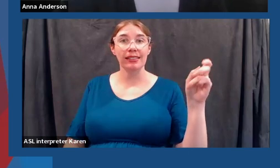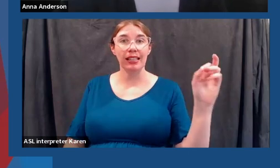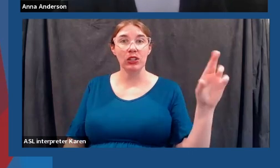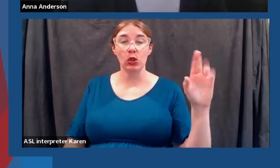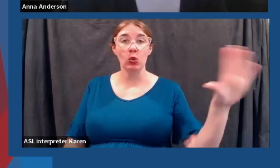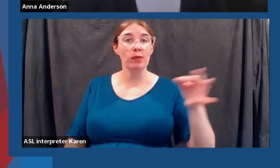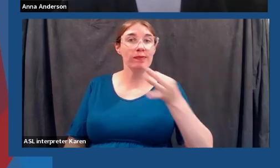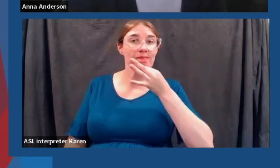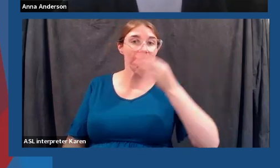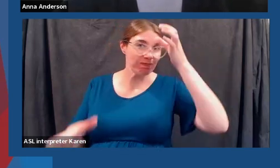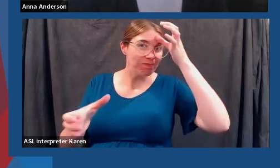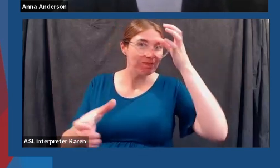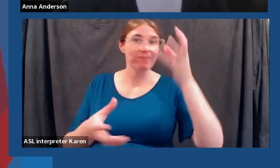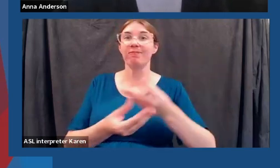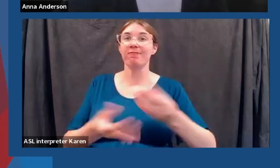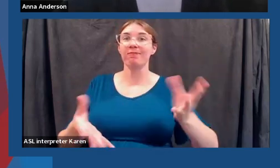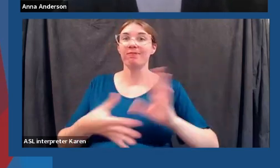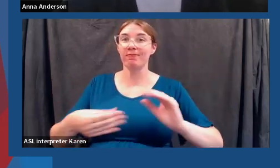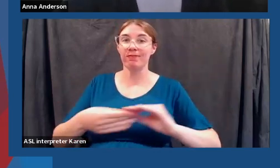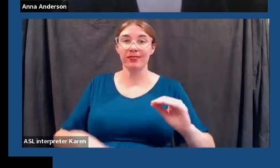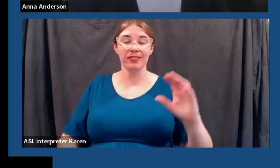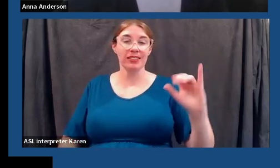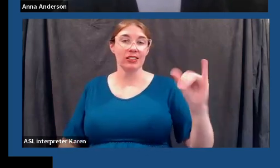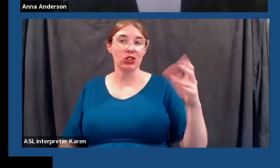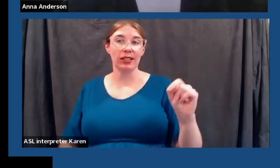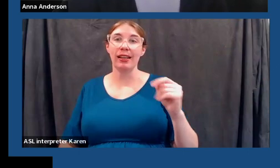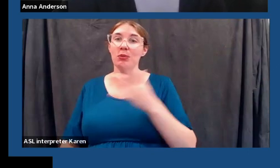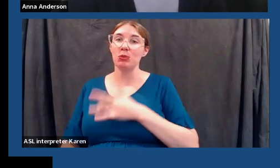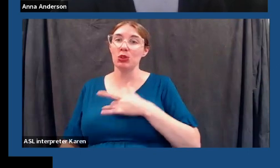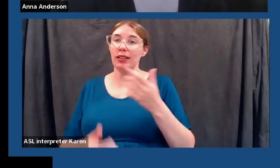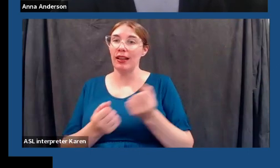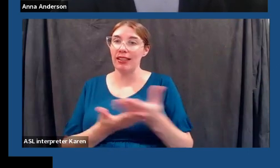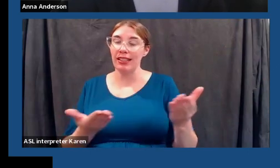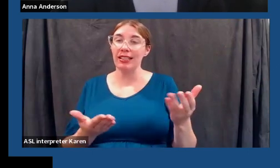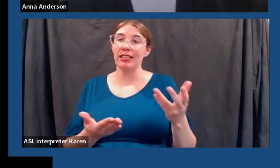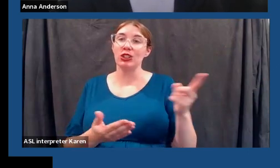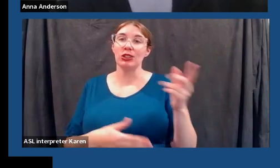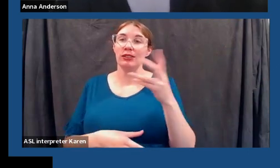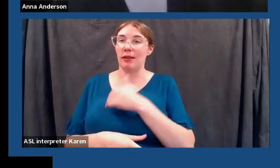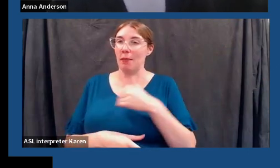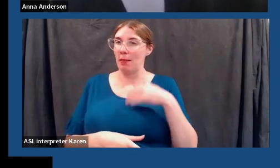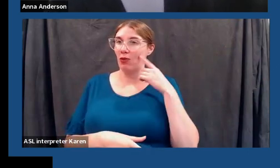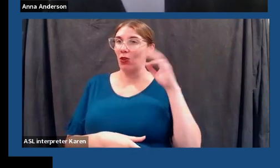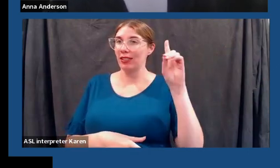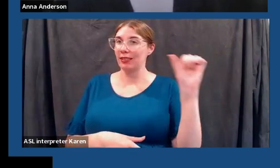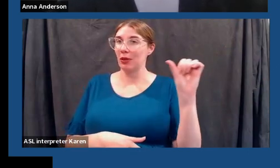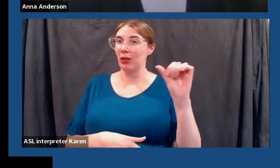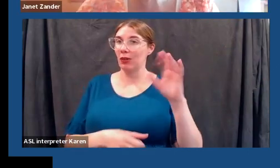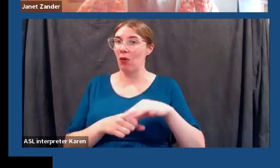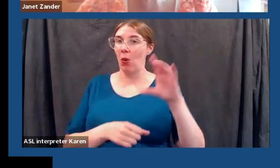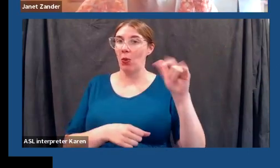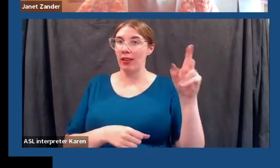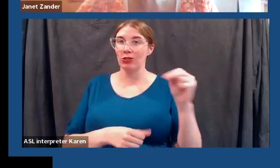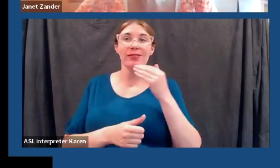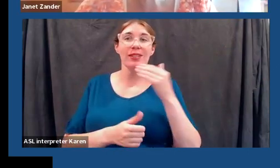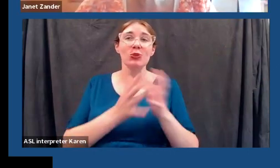this. I really appreciate everything you do, Janet. She's an integral member of the Disability Vote Coalition. So thank you so much, Janet. Thank